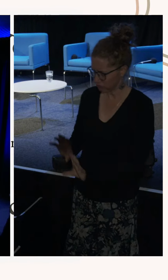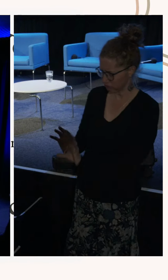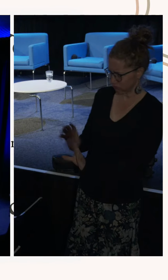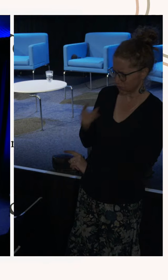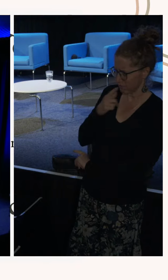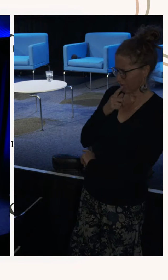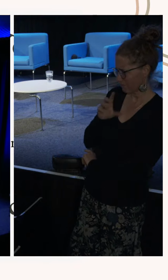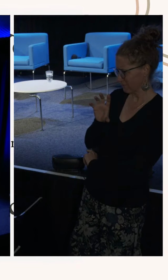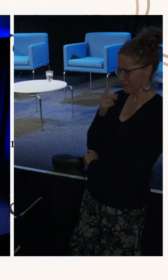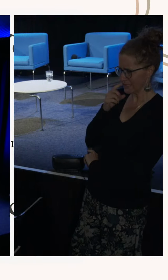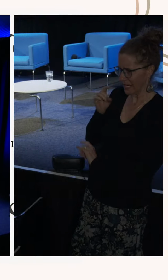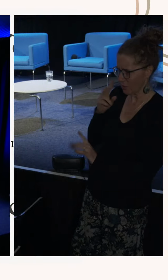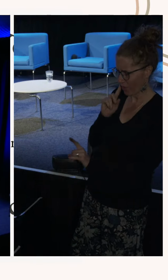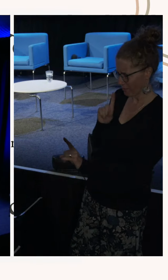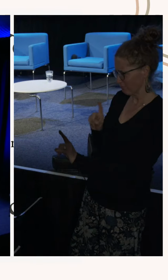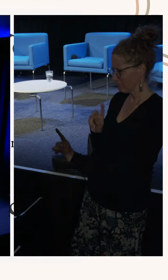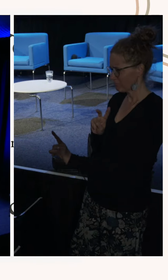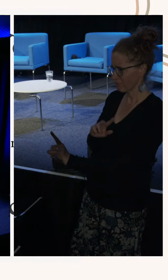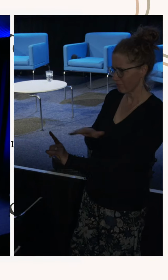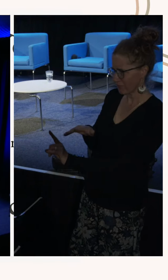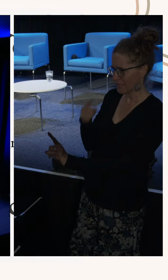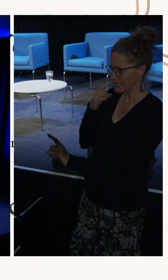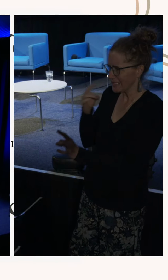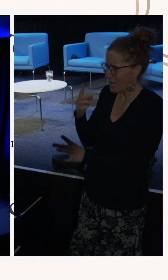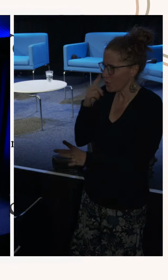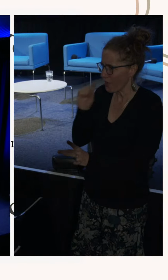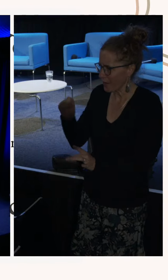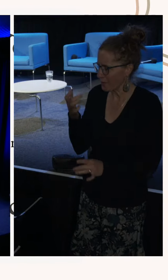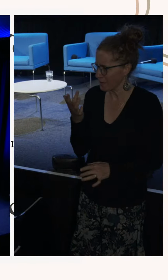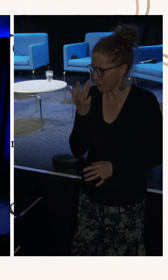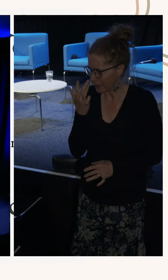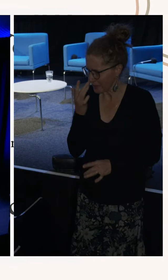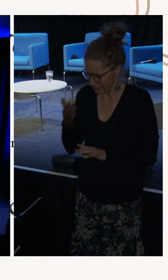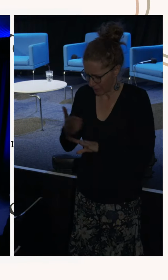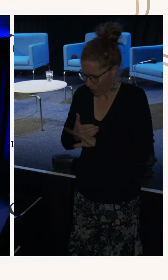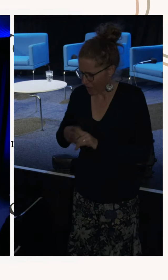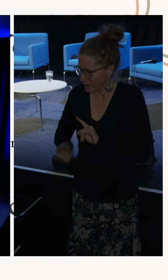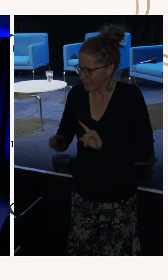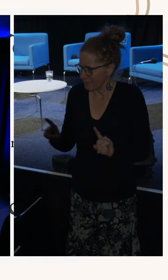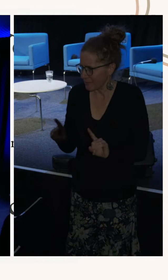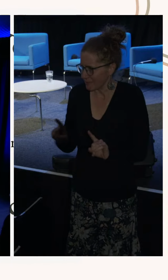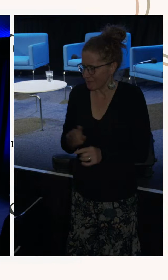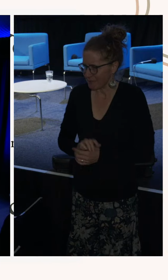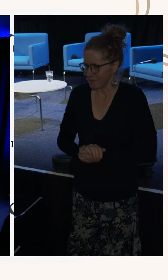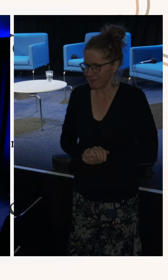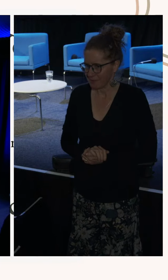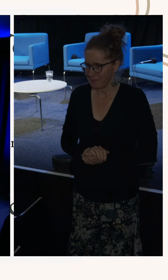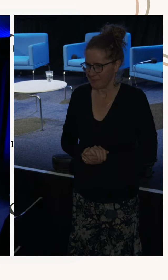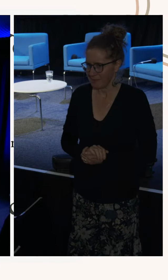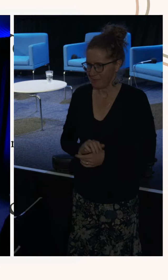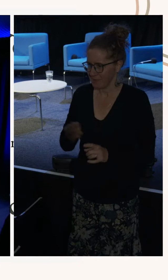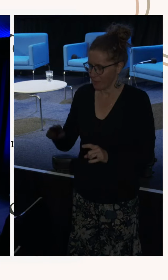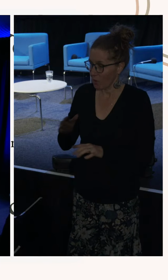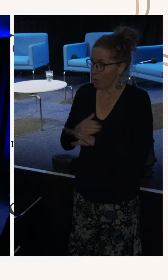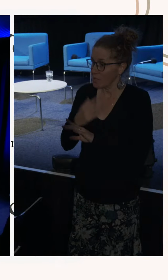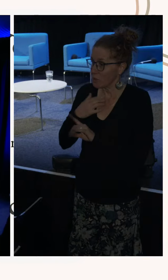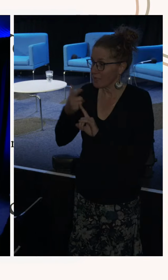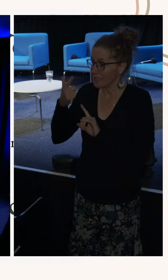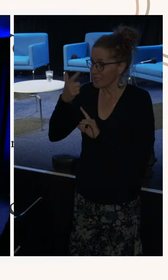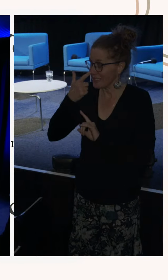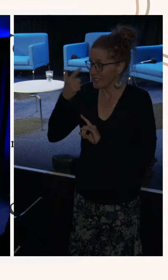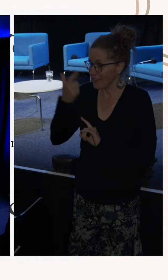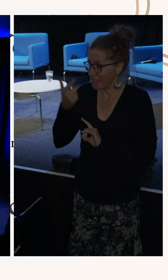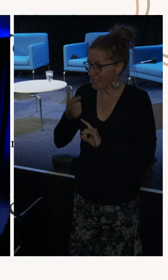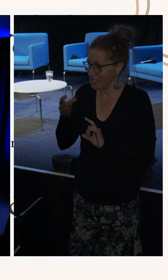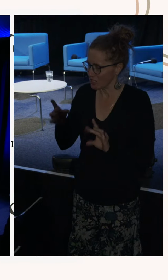She started to think about what lay behind these parallel pleats. Not since Miriam was 17 had